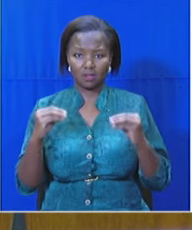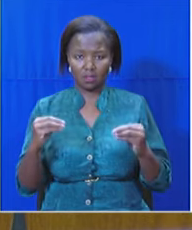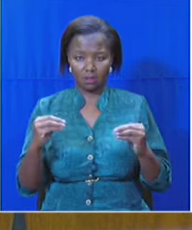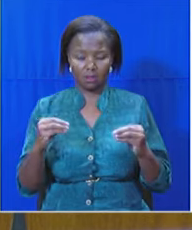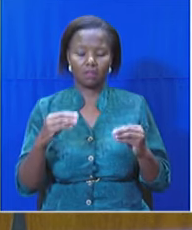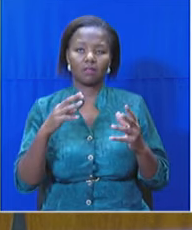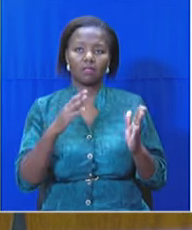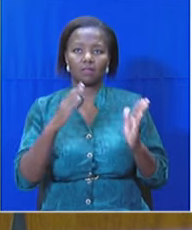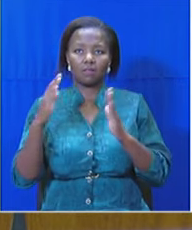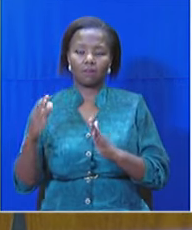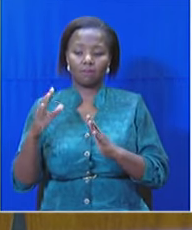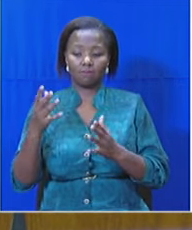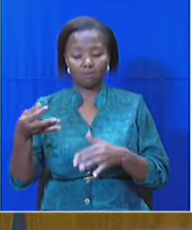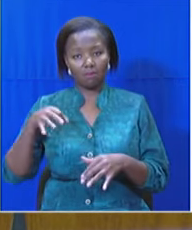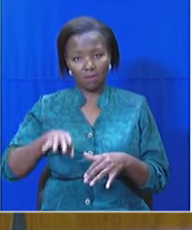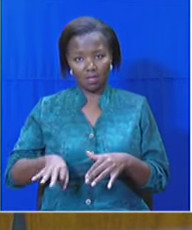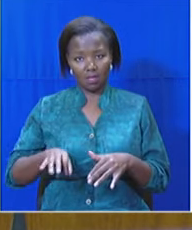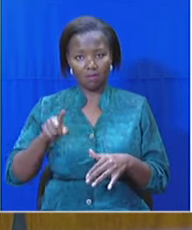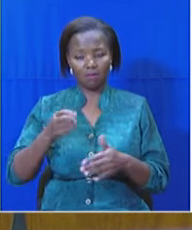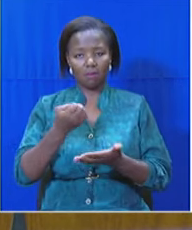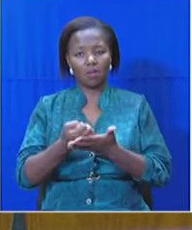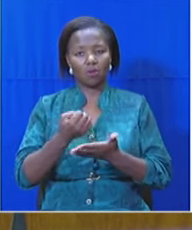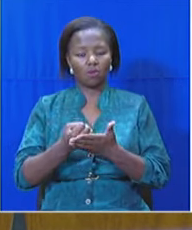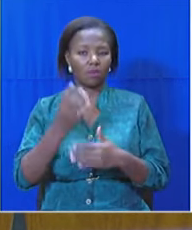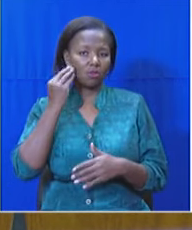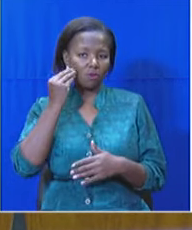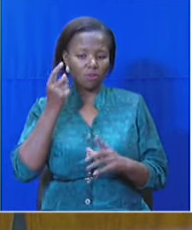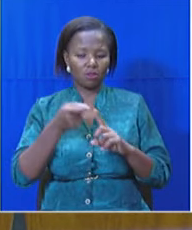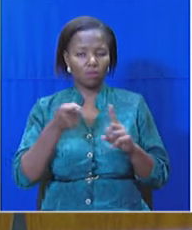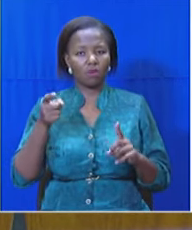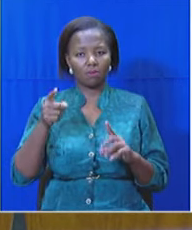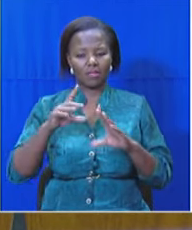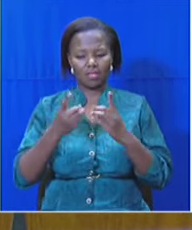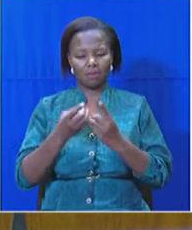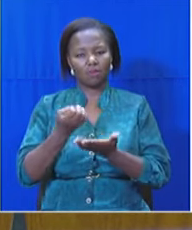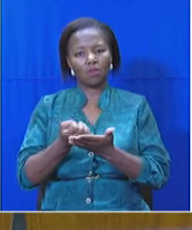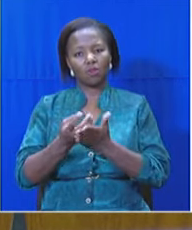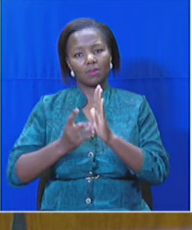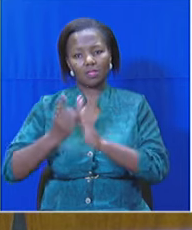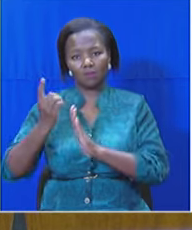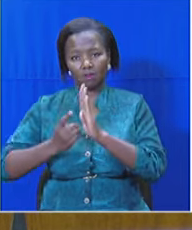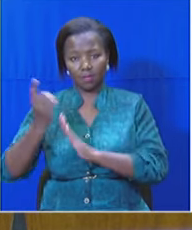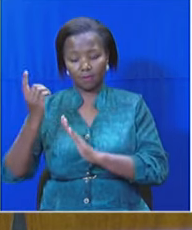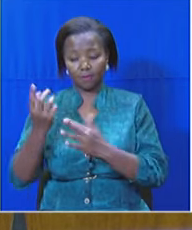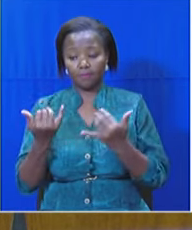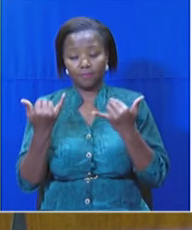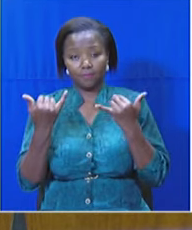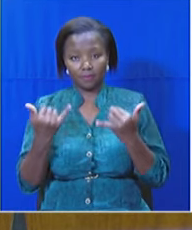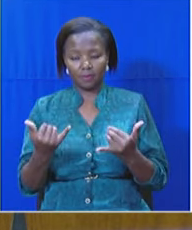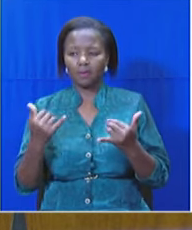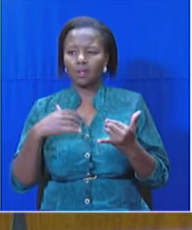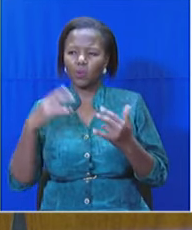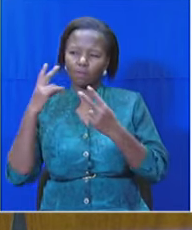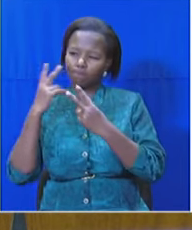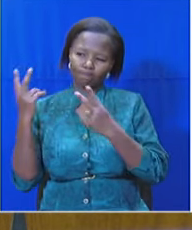and economic data as provided by the Department of Economic Development. The analysis work has been done in